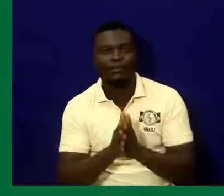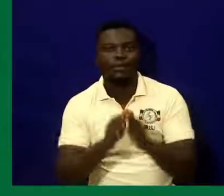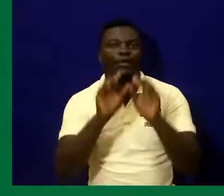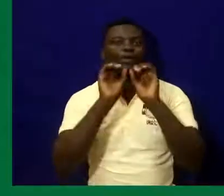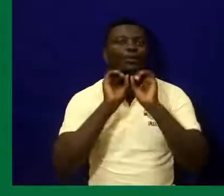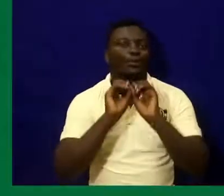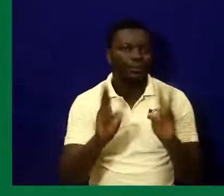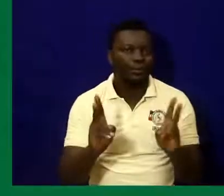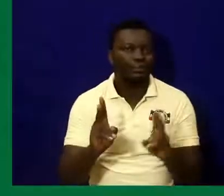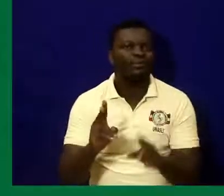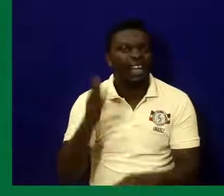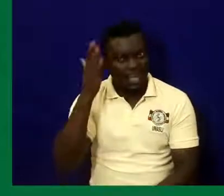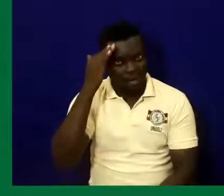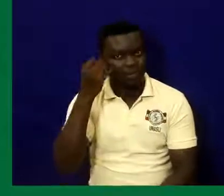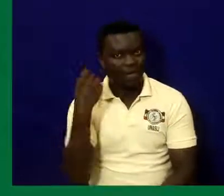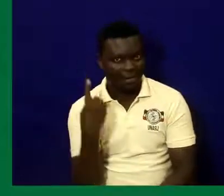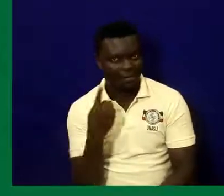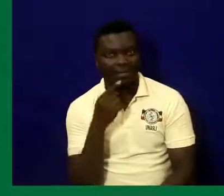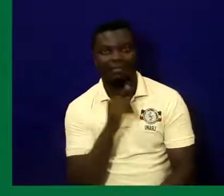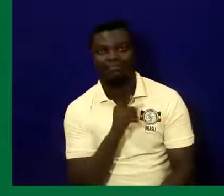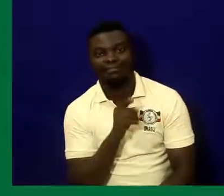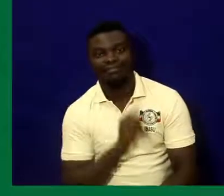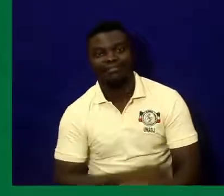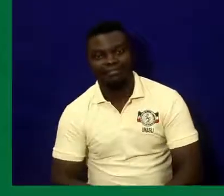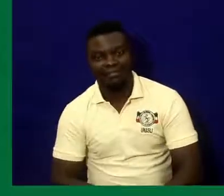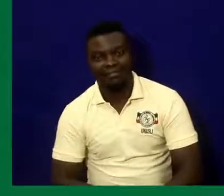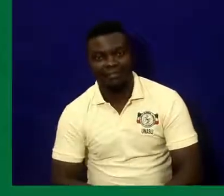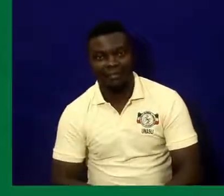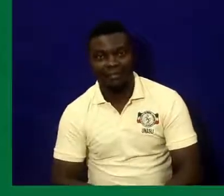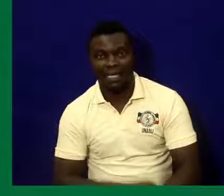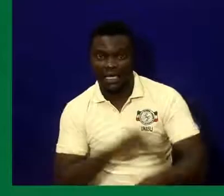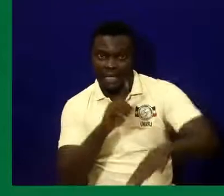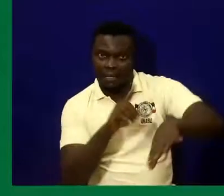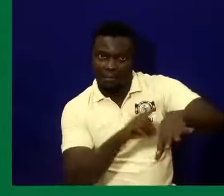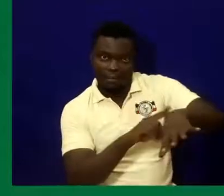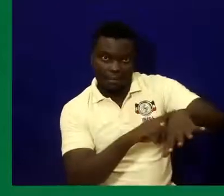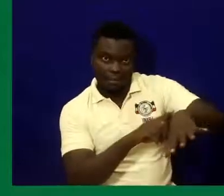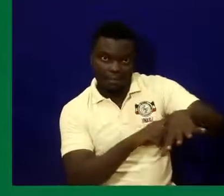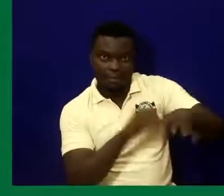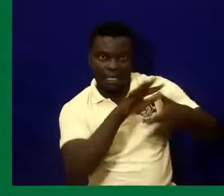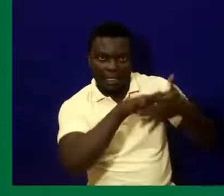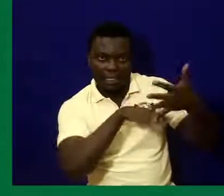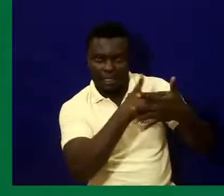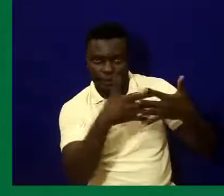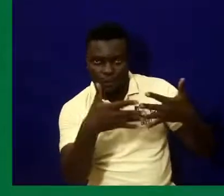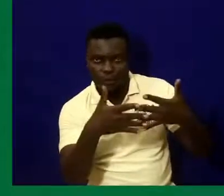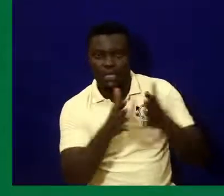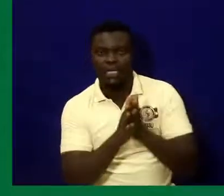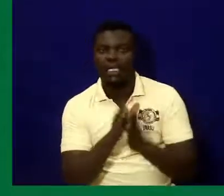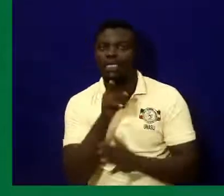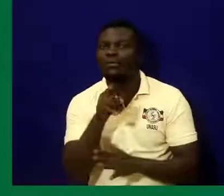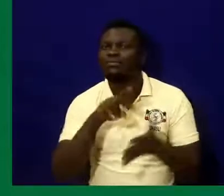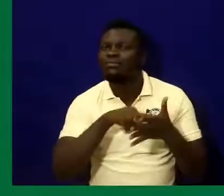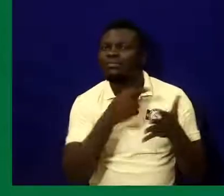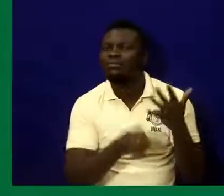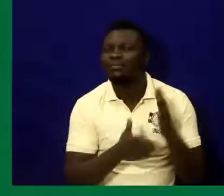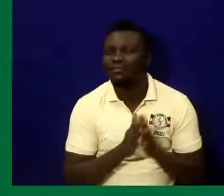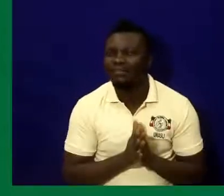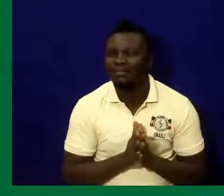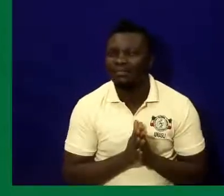All right, I believe we understand that. That the periodic table is that